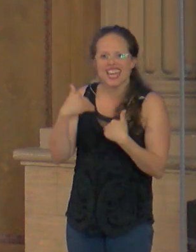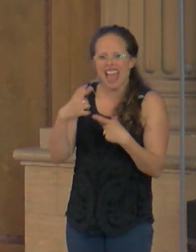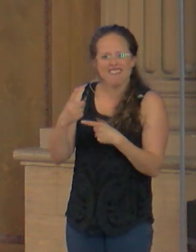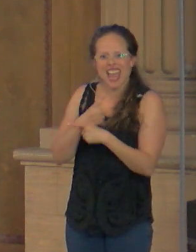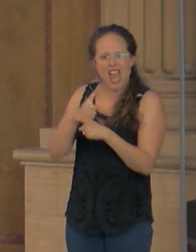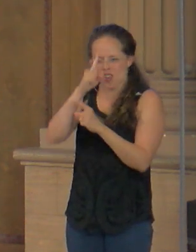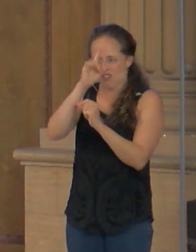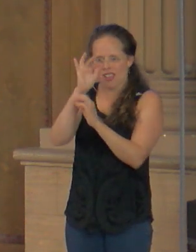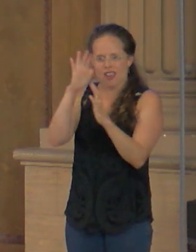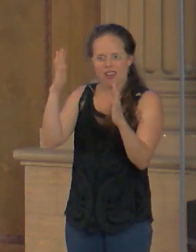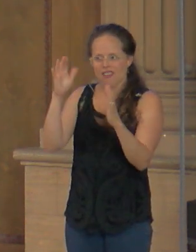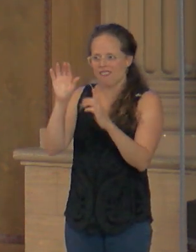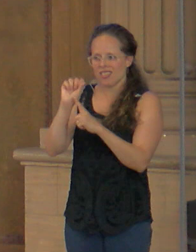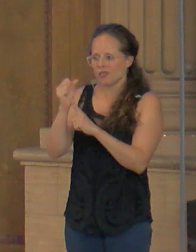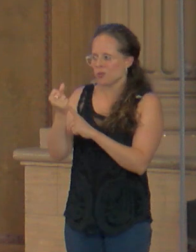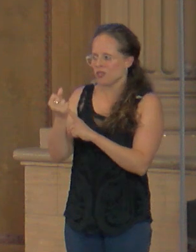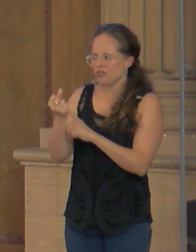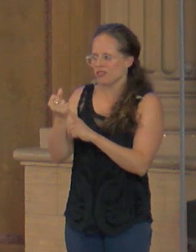assessment of that story.